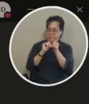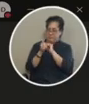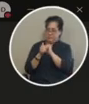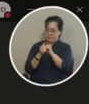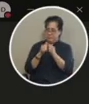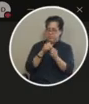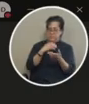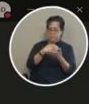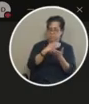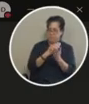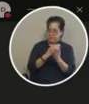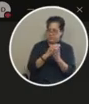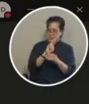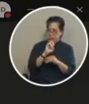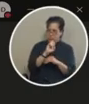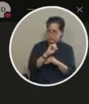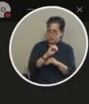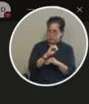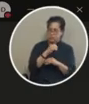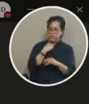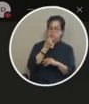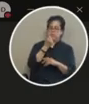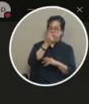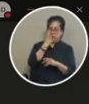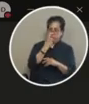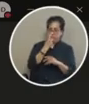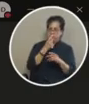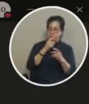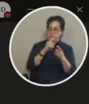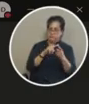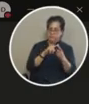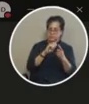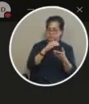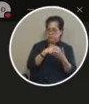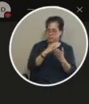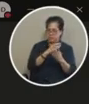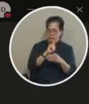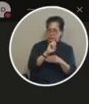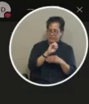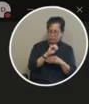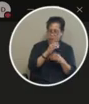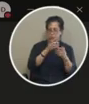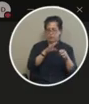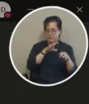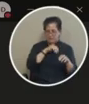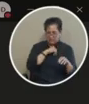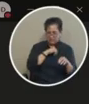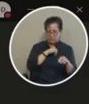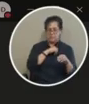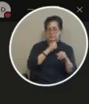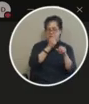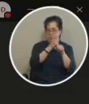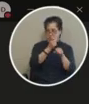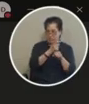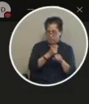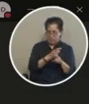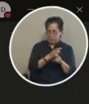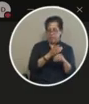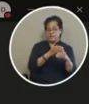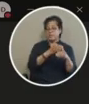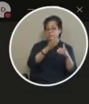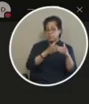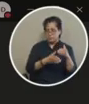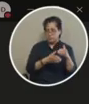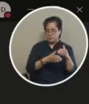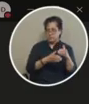for the budget resolution. I do understand that the budget resolution is adopted annually, and it'll terminate, this